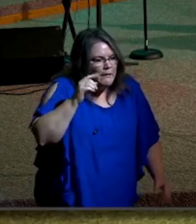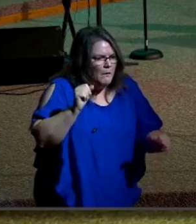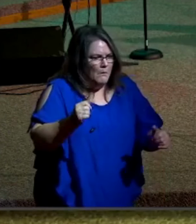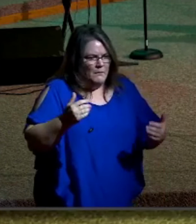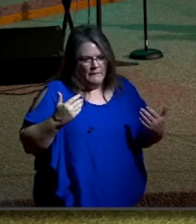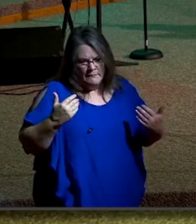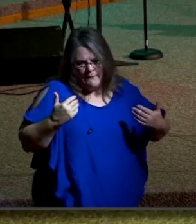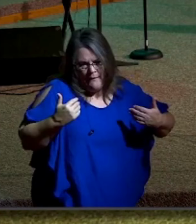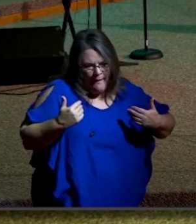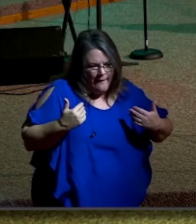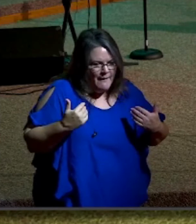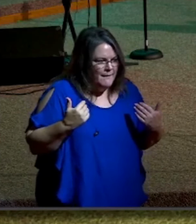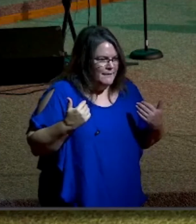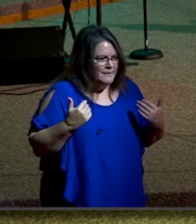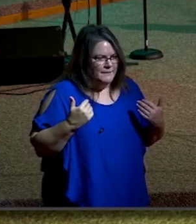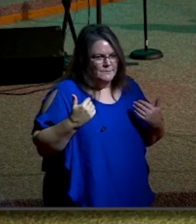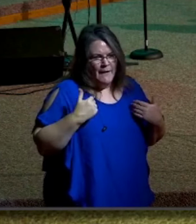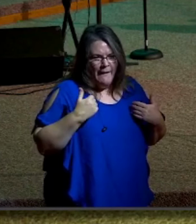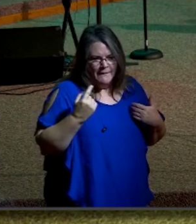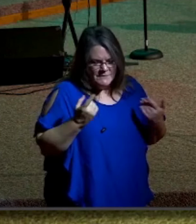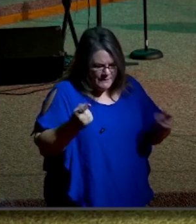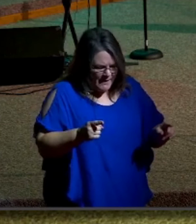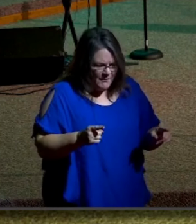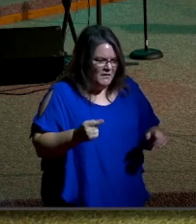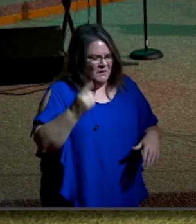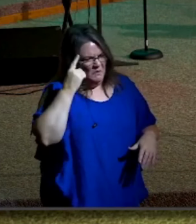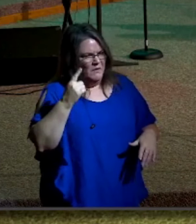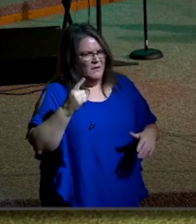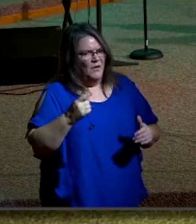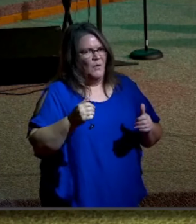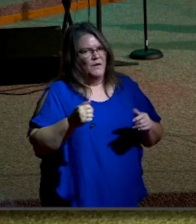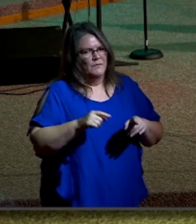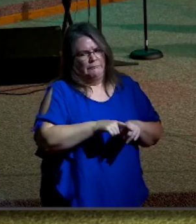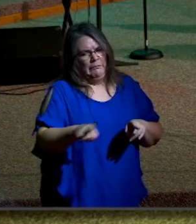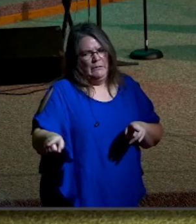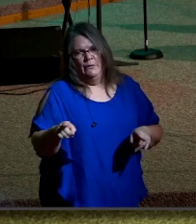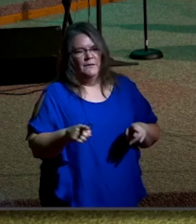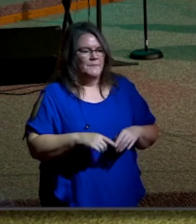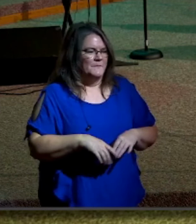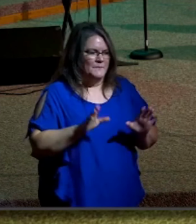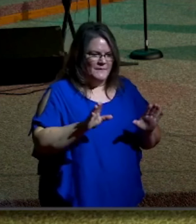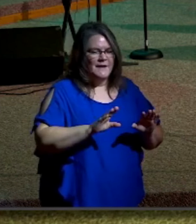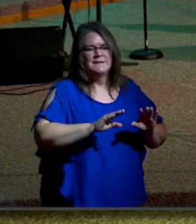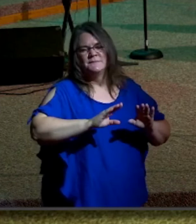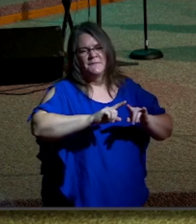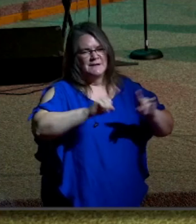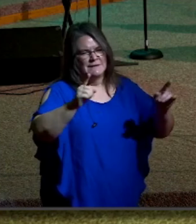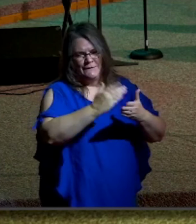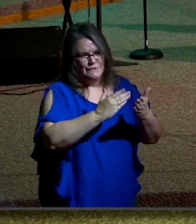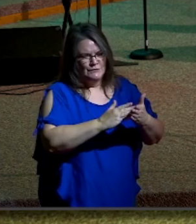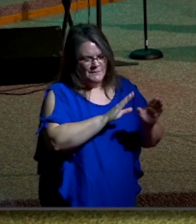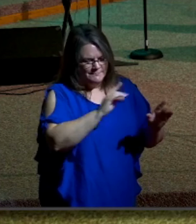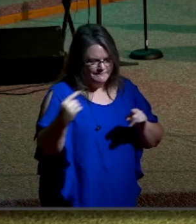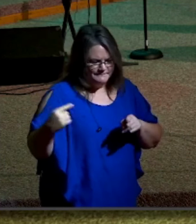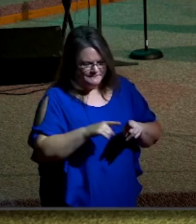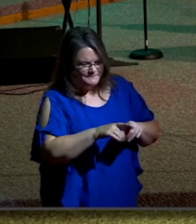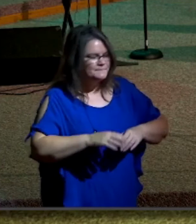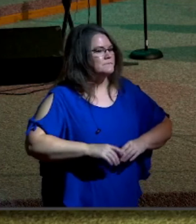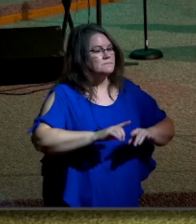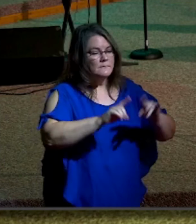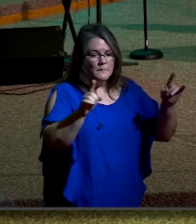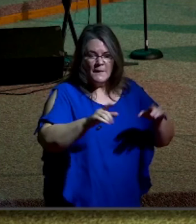that you think are too far gone. That's a whole nother sermon. That's a whole nother sermon. But the Spirit